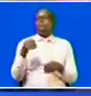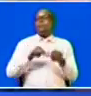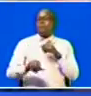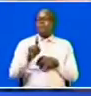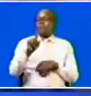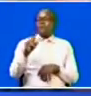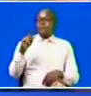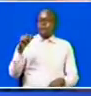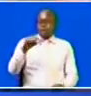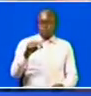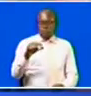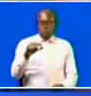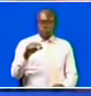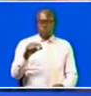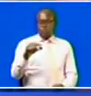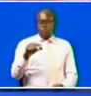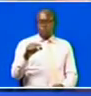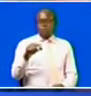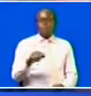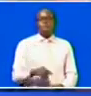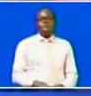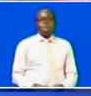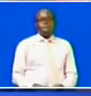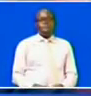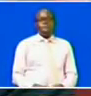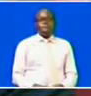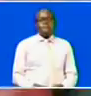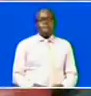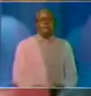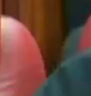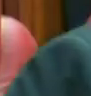not one kilo went to any factory for processing.